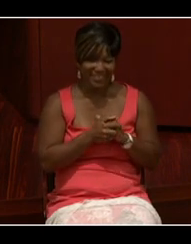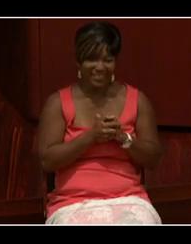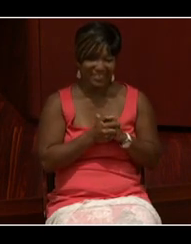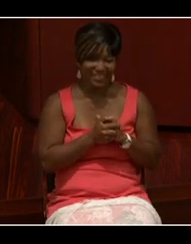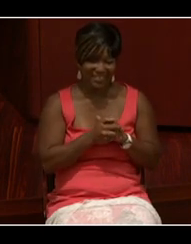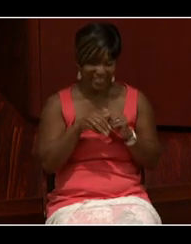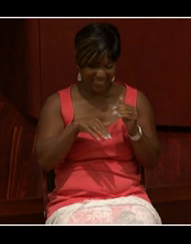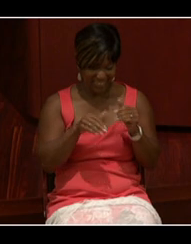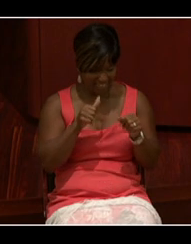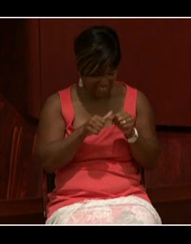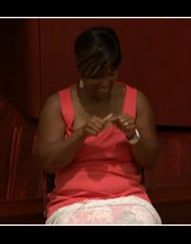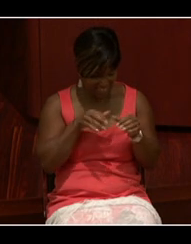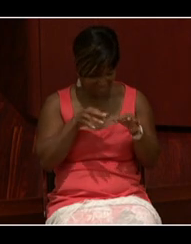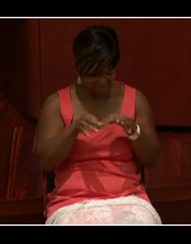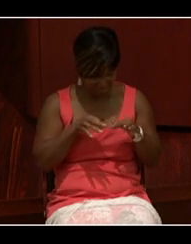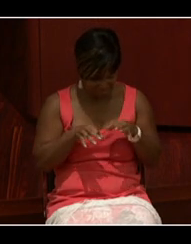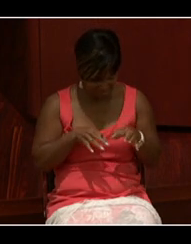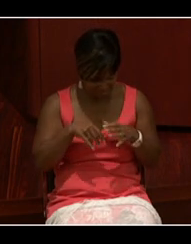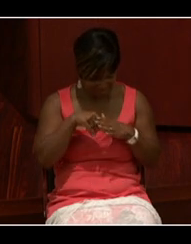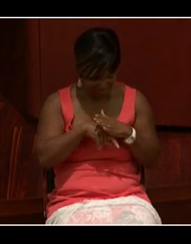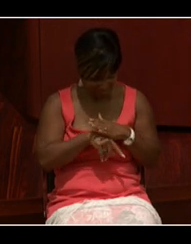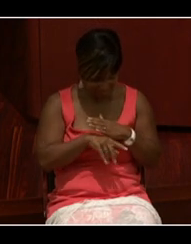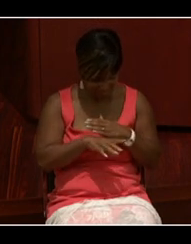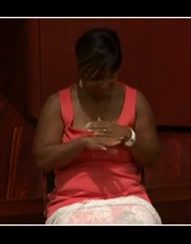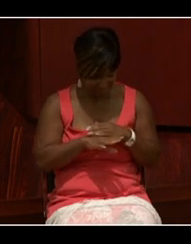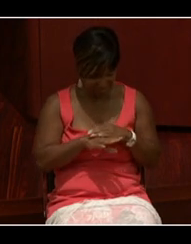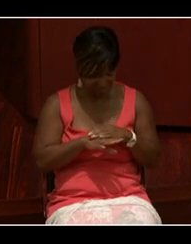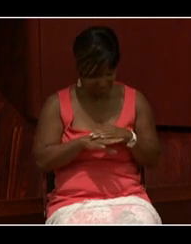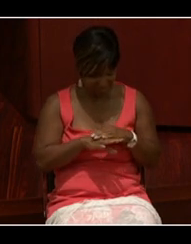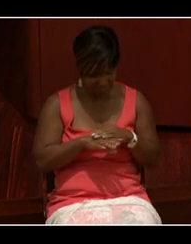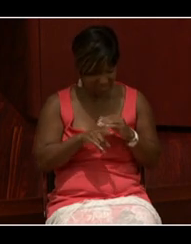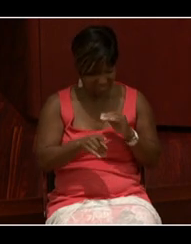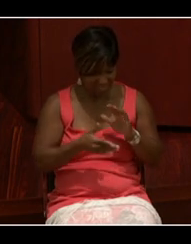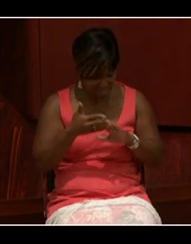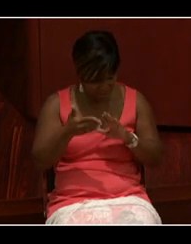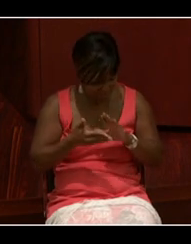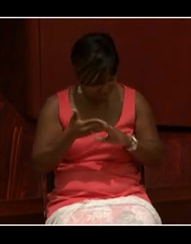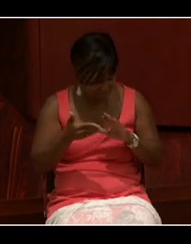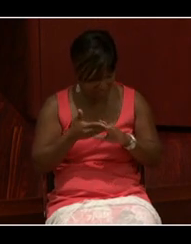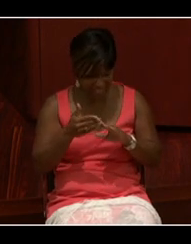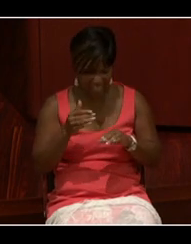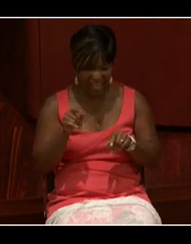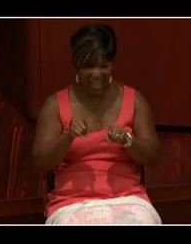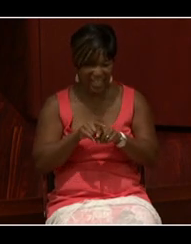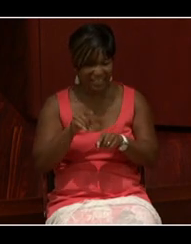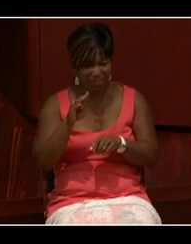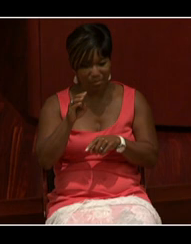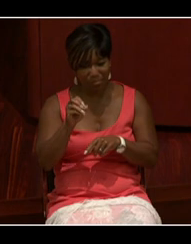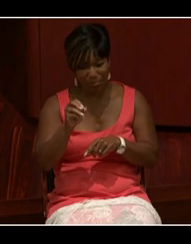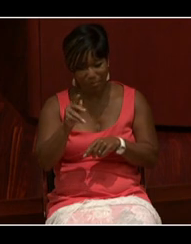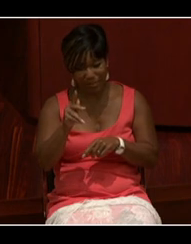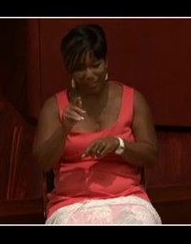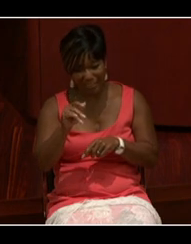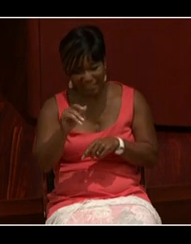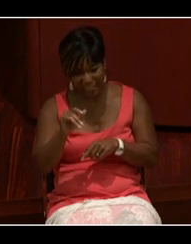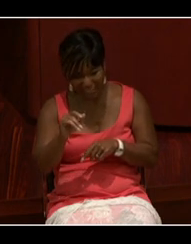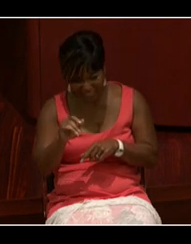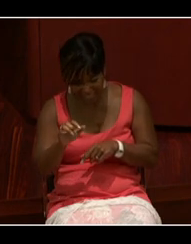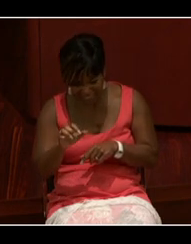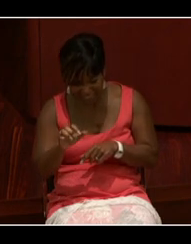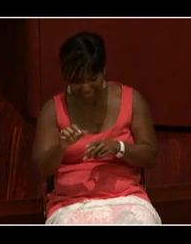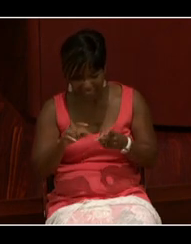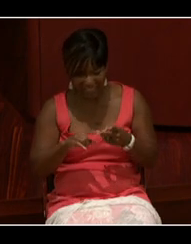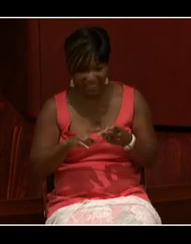In the letter, he goes on to detail his operations as a bookie, the new opening